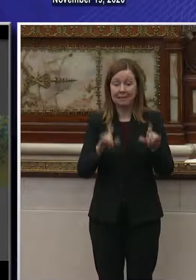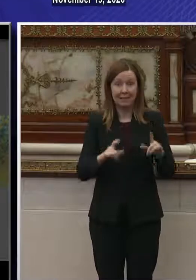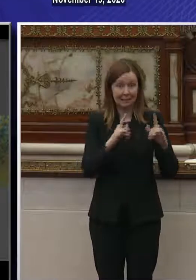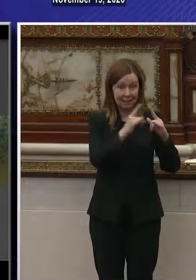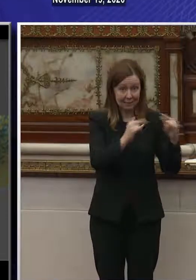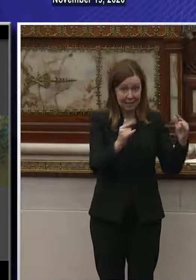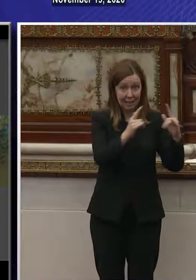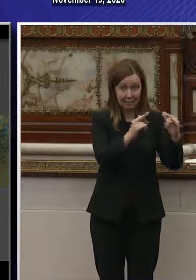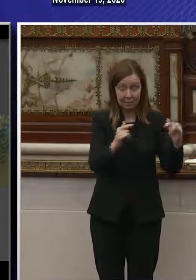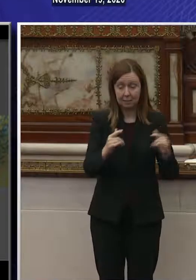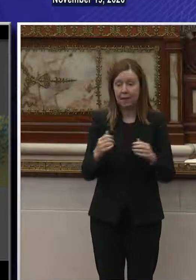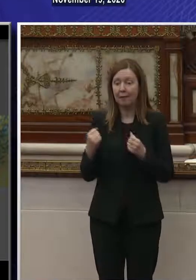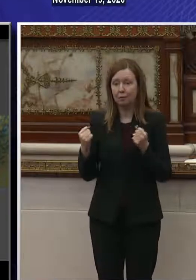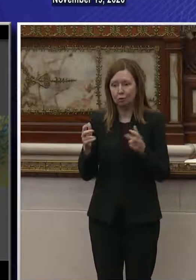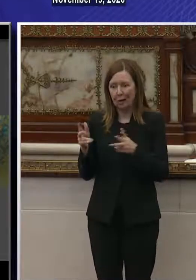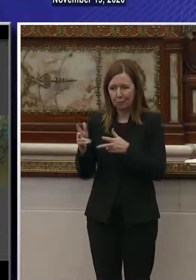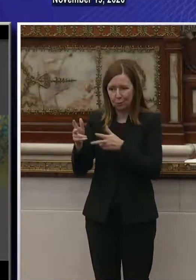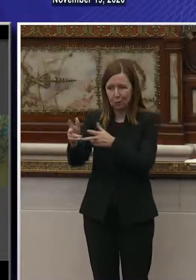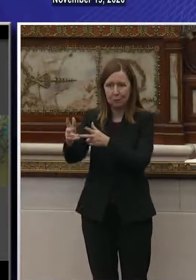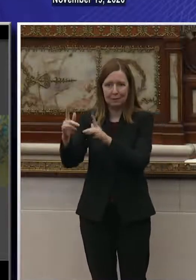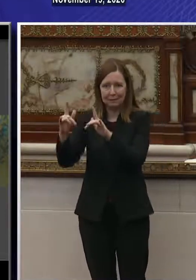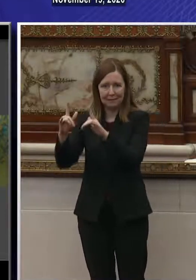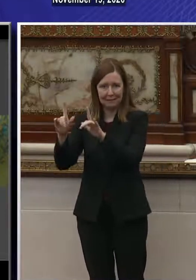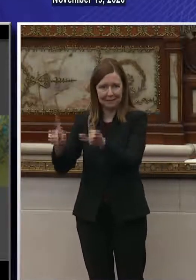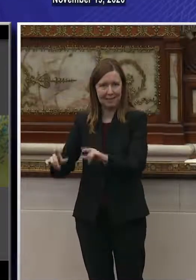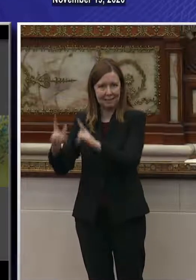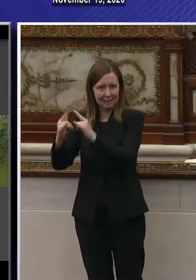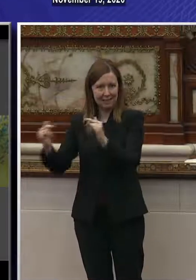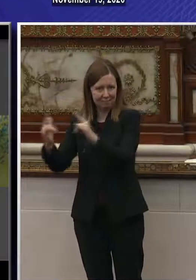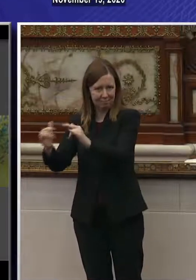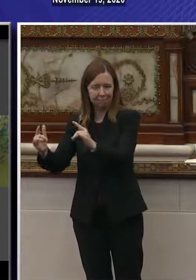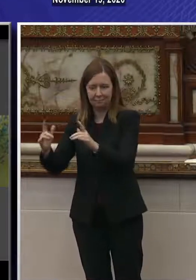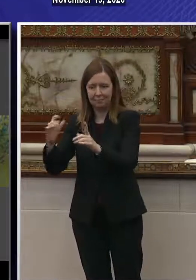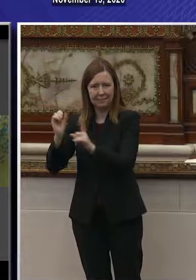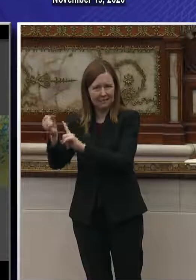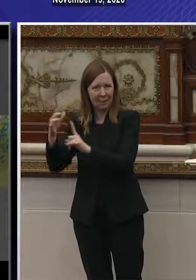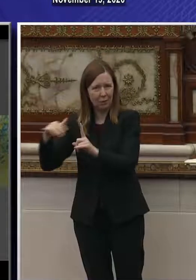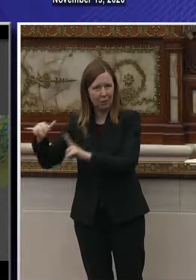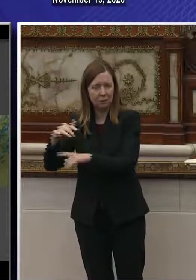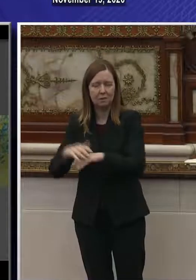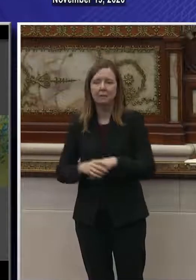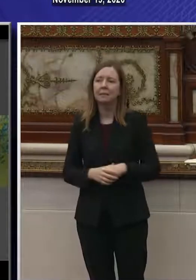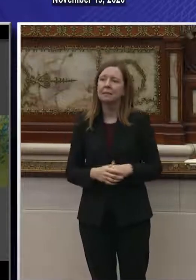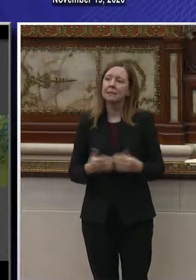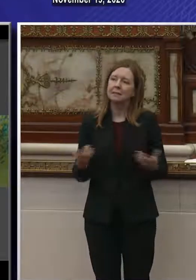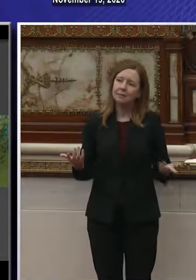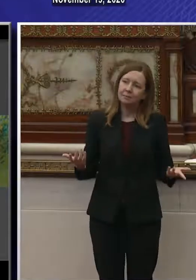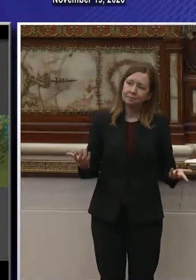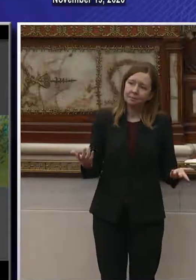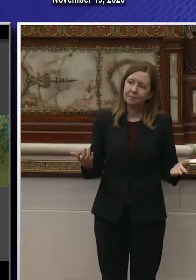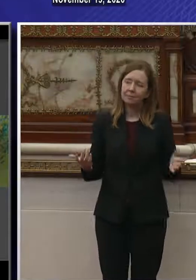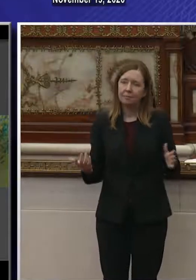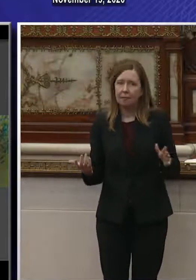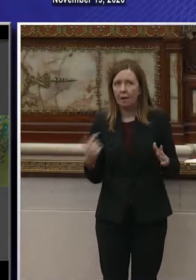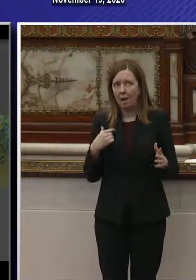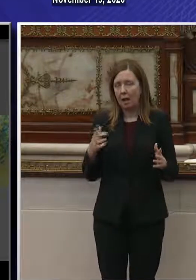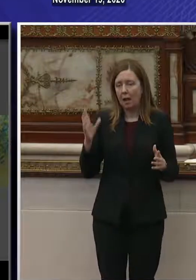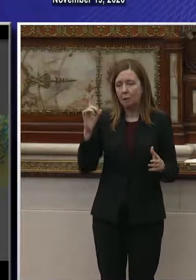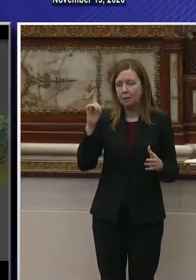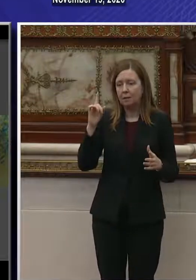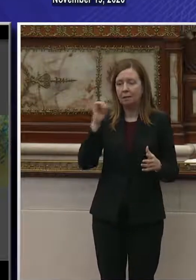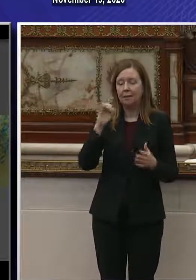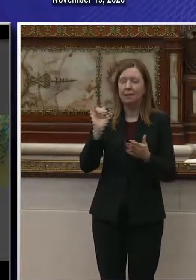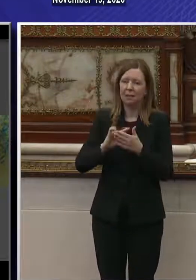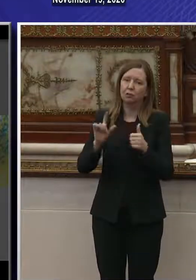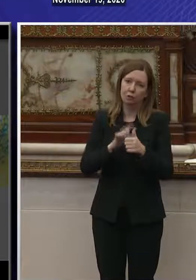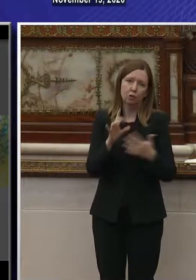and the drive-through testing scenarios and those kind of things. I would almost look towards that scenario as a